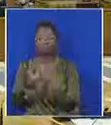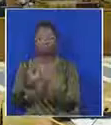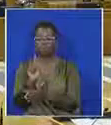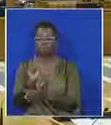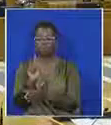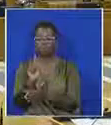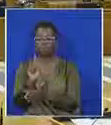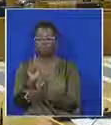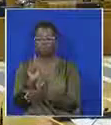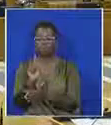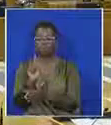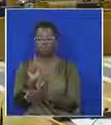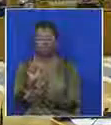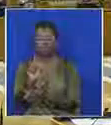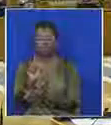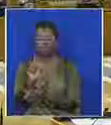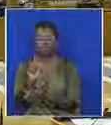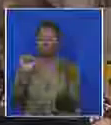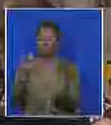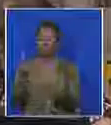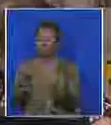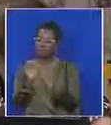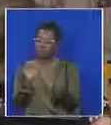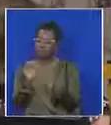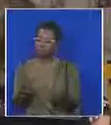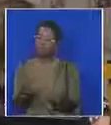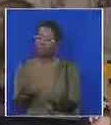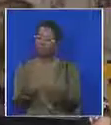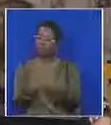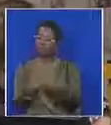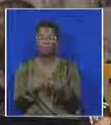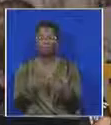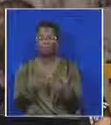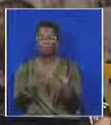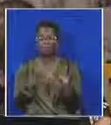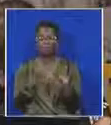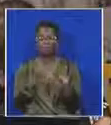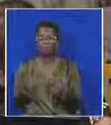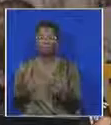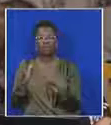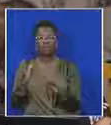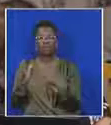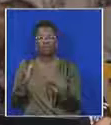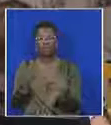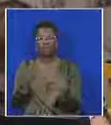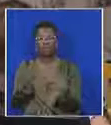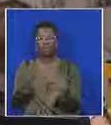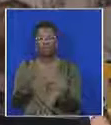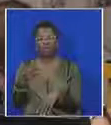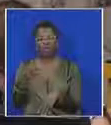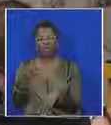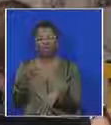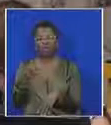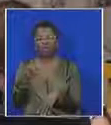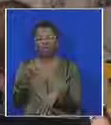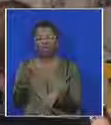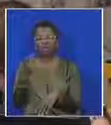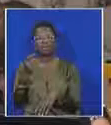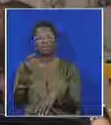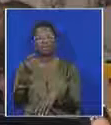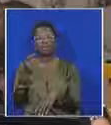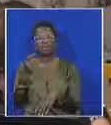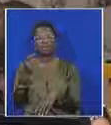lives in that strike, but you did nothing. In 1987, the railway and harbour strike, the ANC called for mobile units